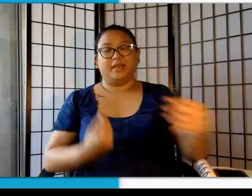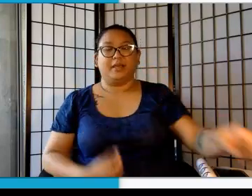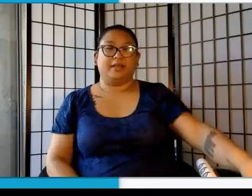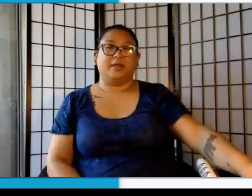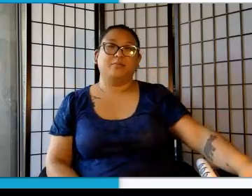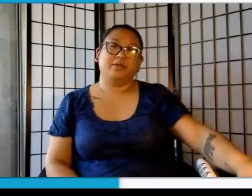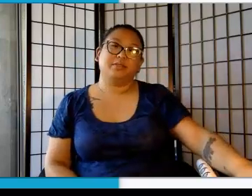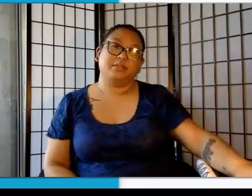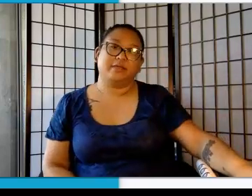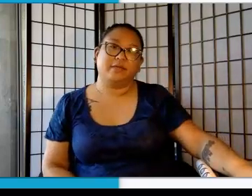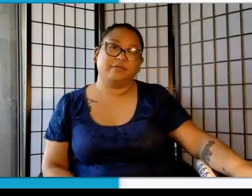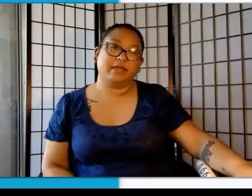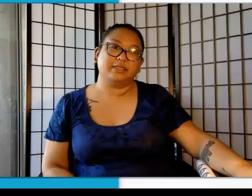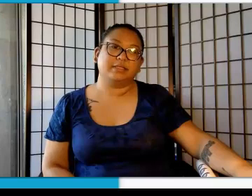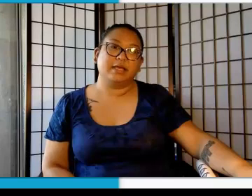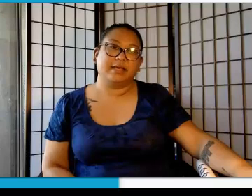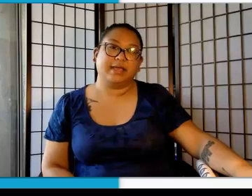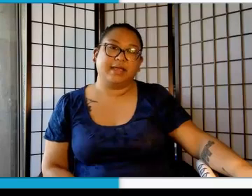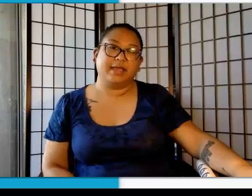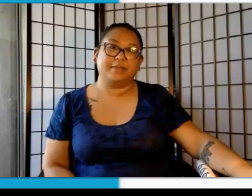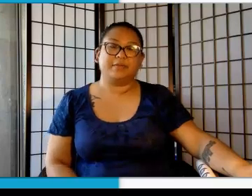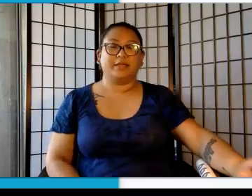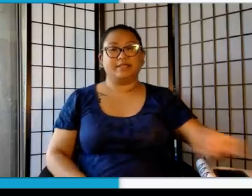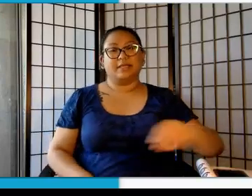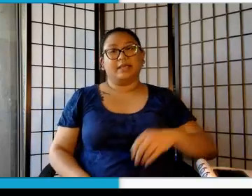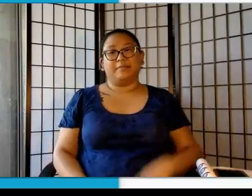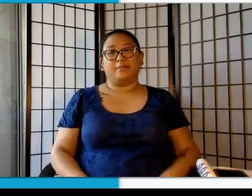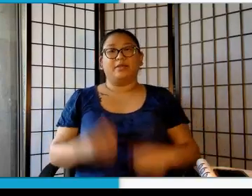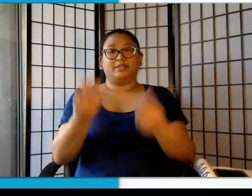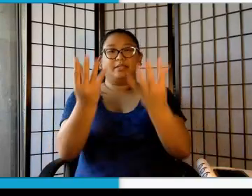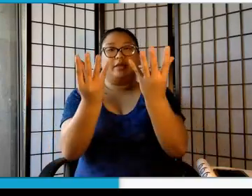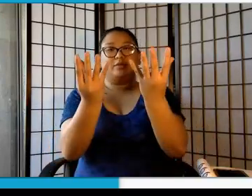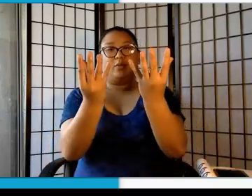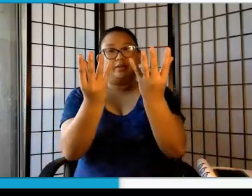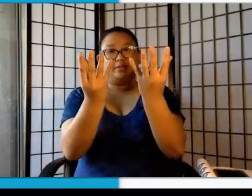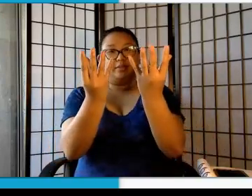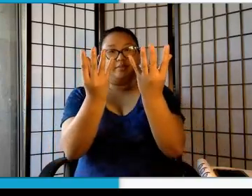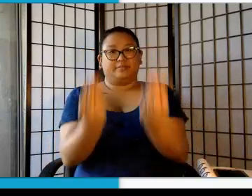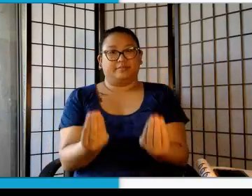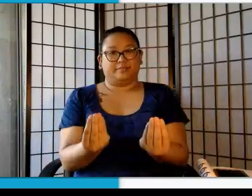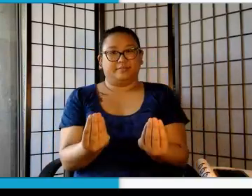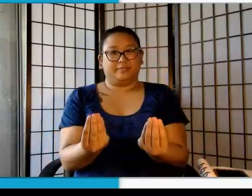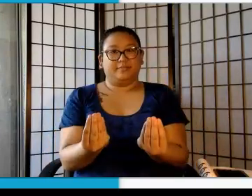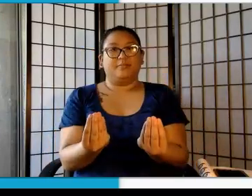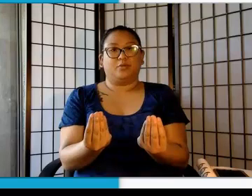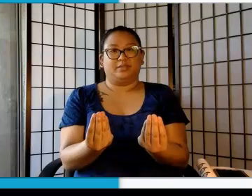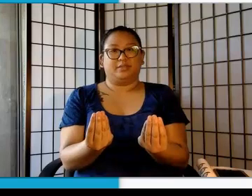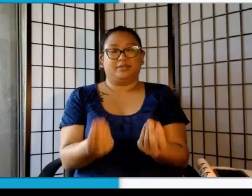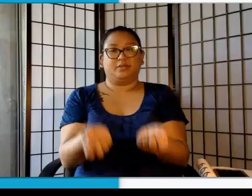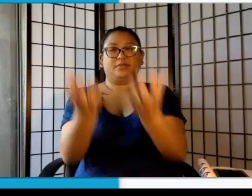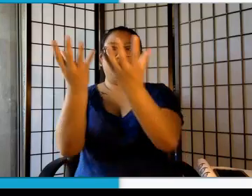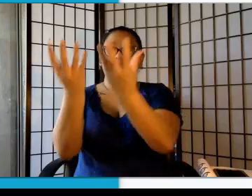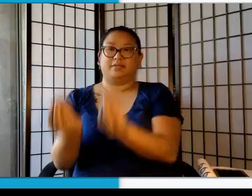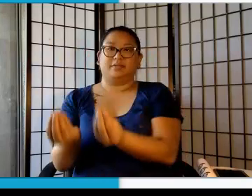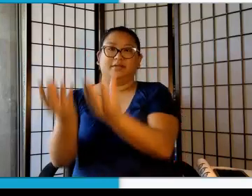Okay, now moist, like if you have a nice cake, came out really nice, came out moist, it goes once. Moist.